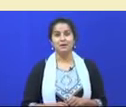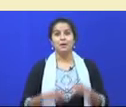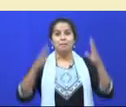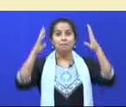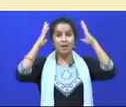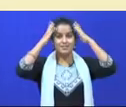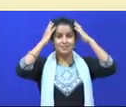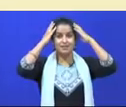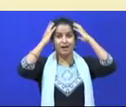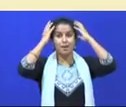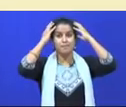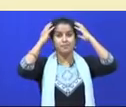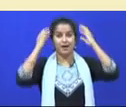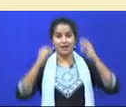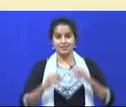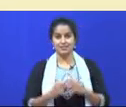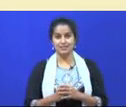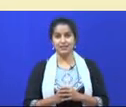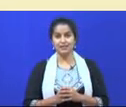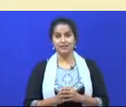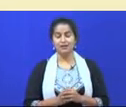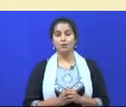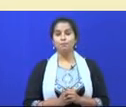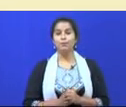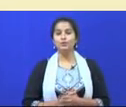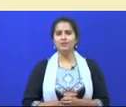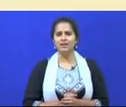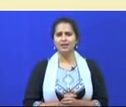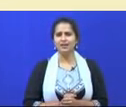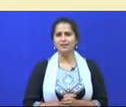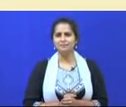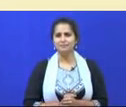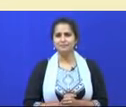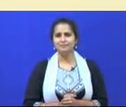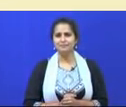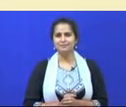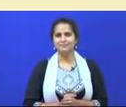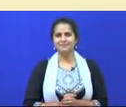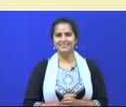one, mastakam asti, buddhihi.